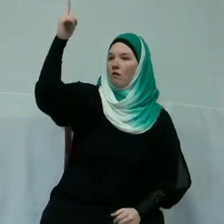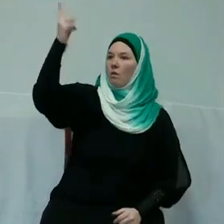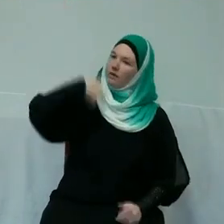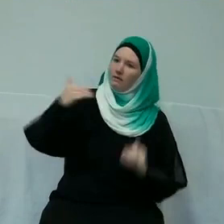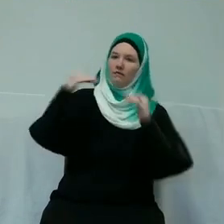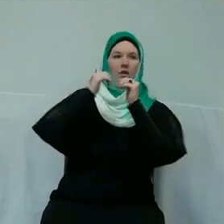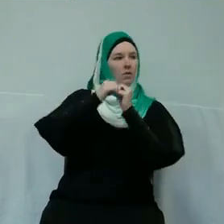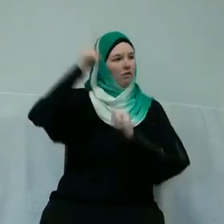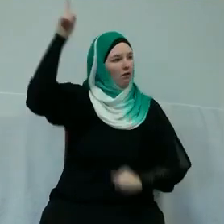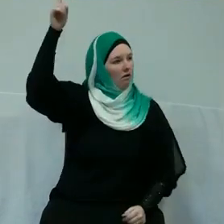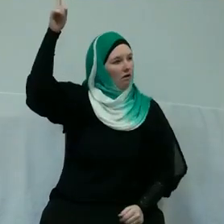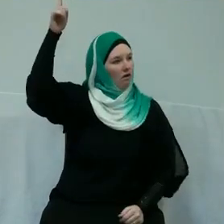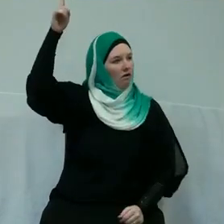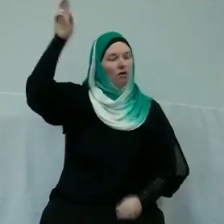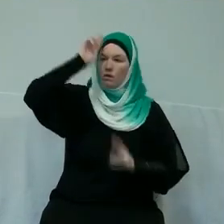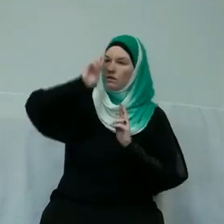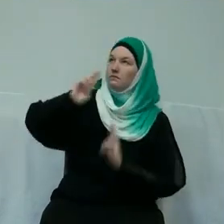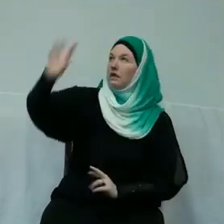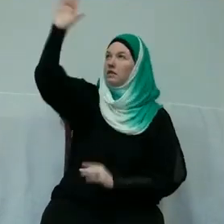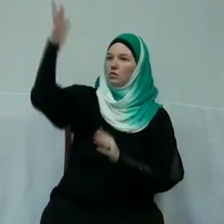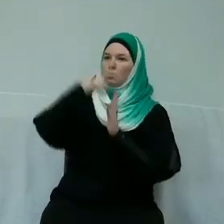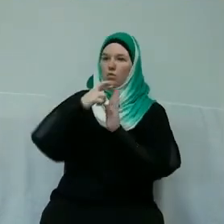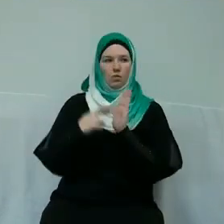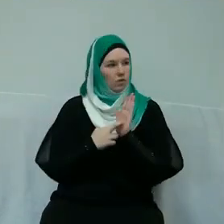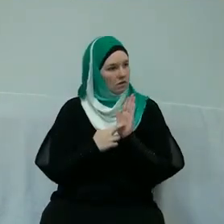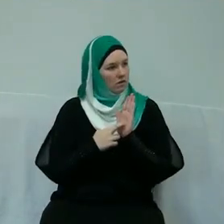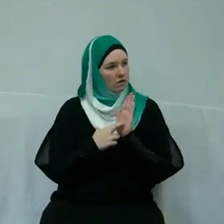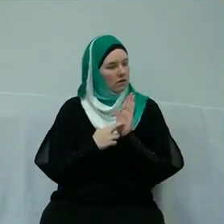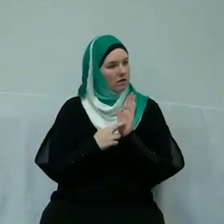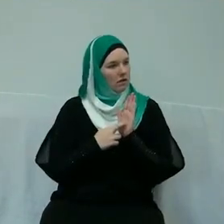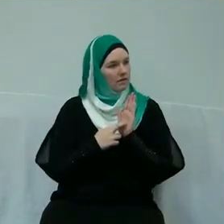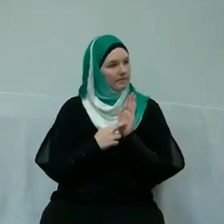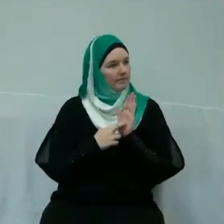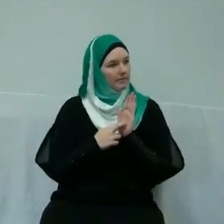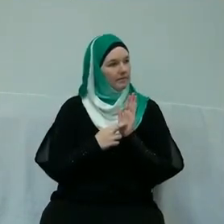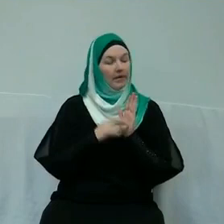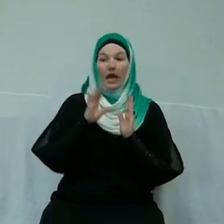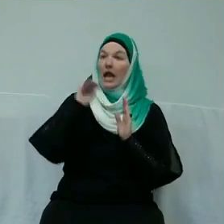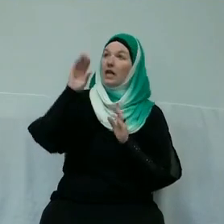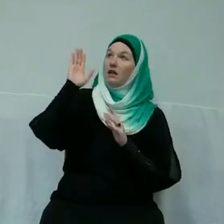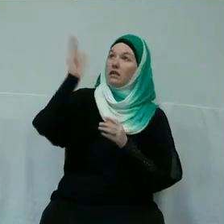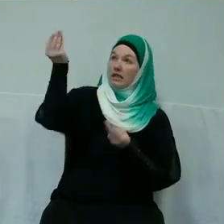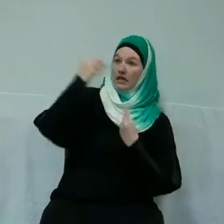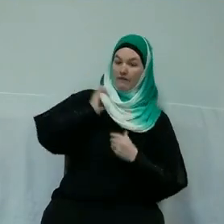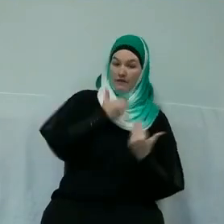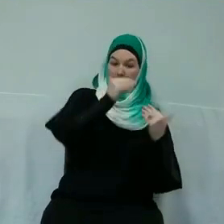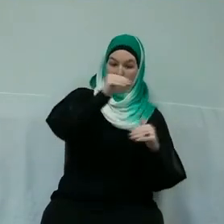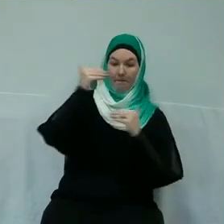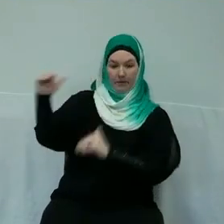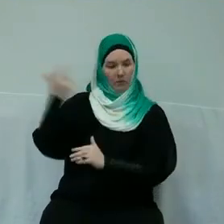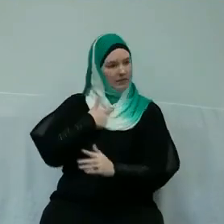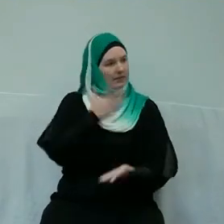Allah, to respect His rules, and to stop at the limits that He sets, subhanahu wa